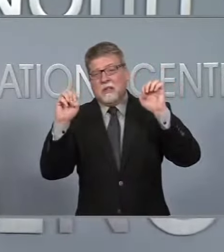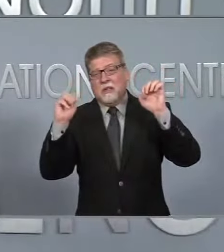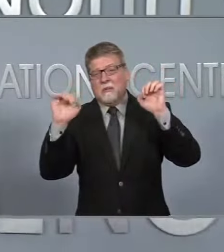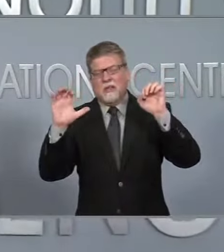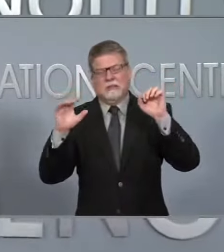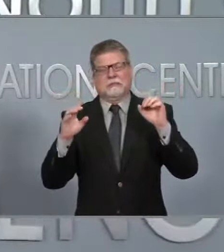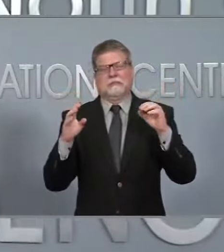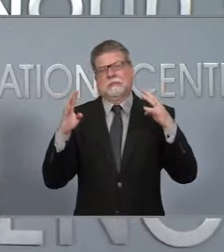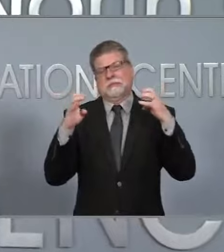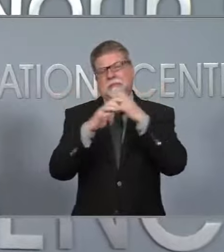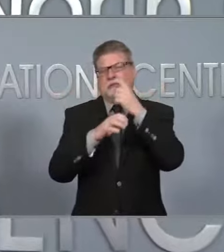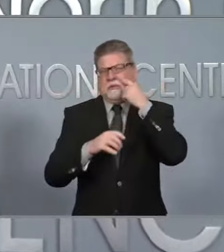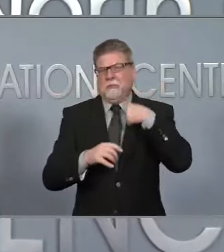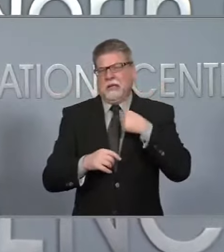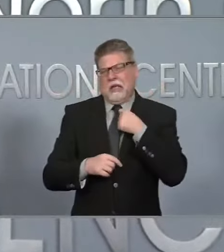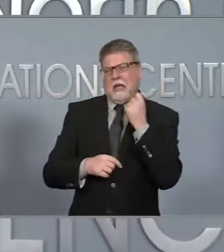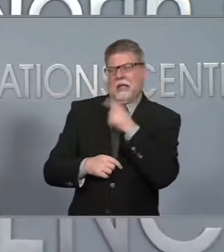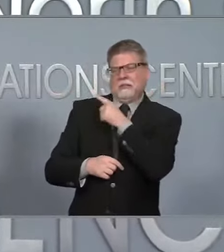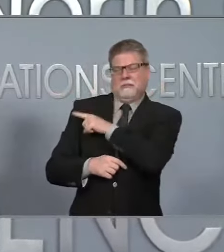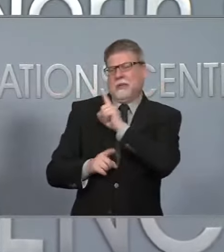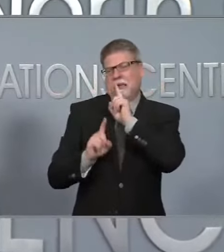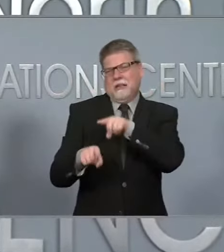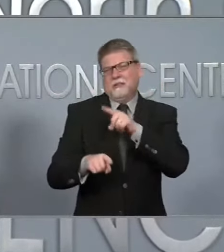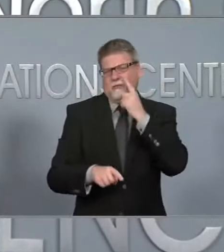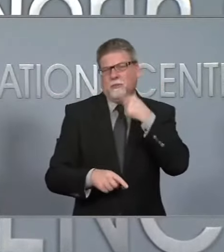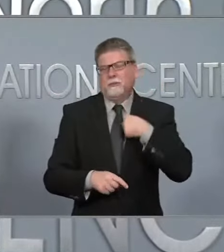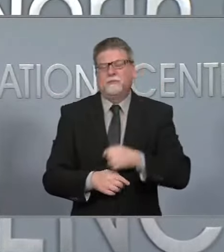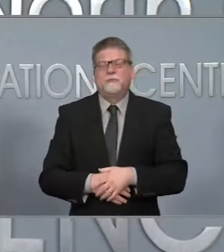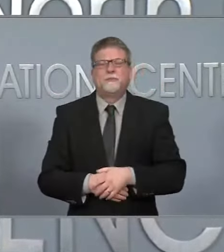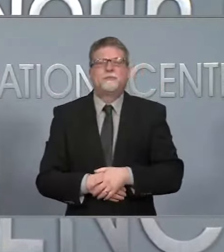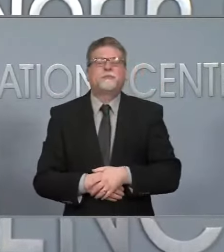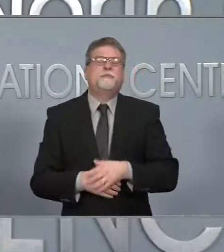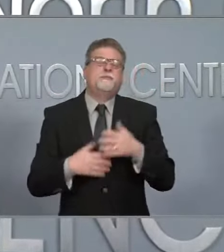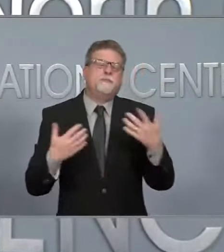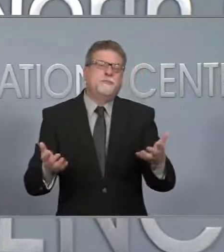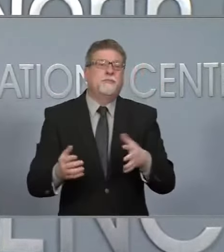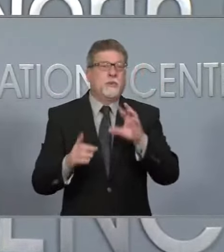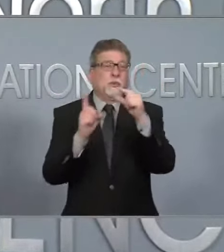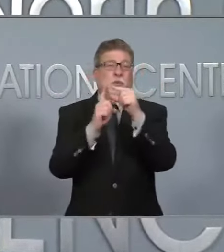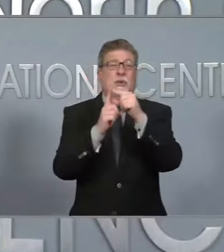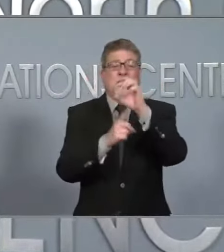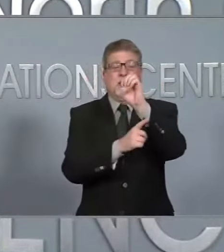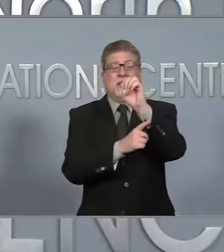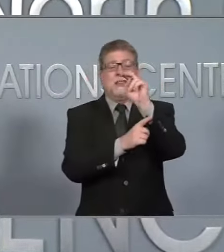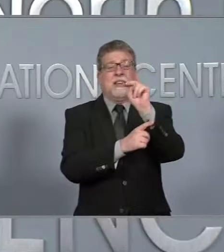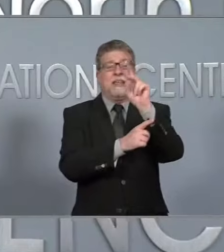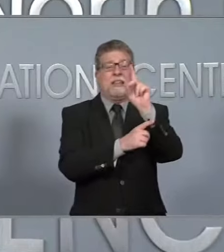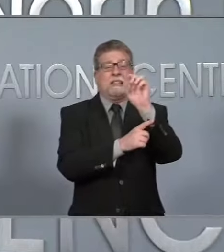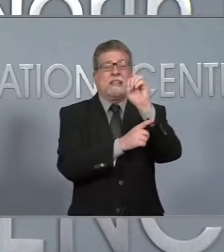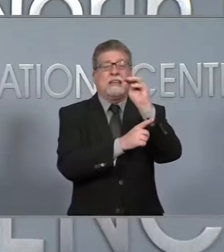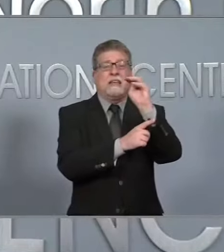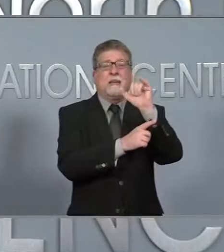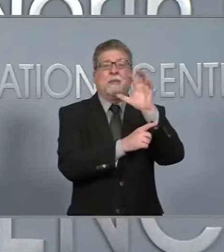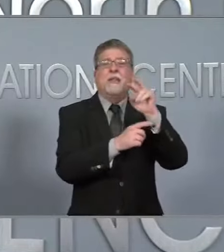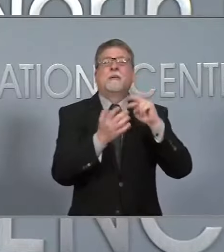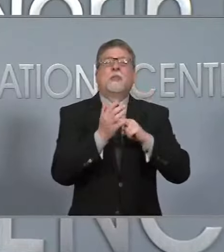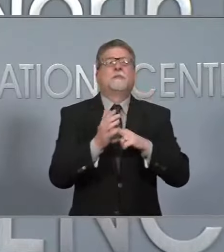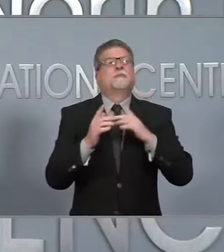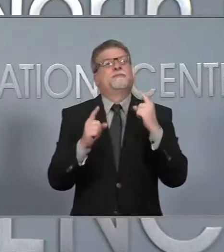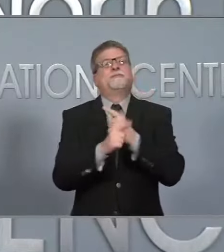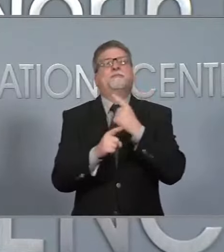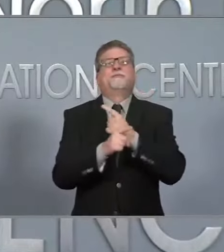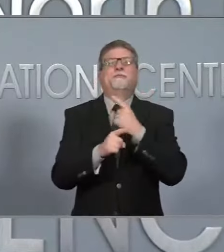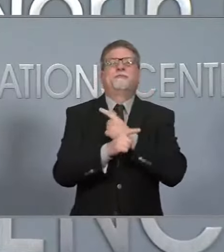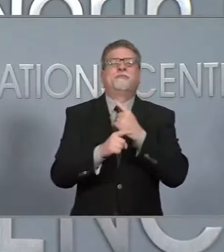Thank you, Governor, and thank you for the question. You know, endemic is really the concept of being in equilibrium or balance